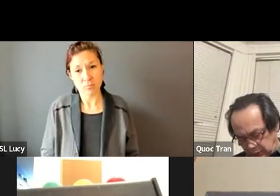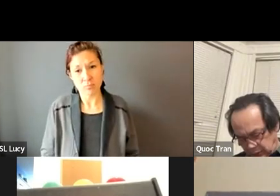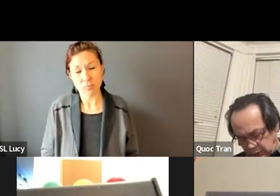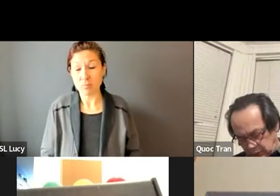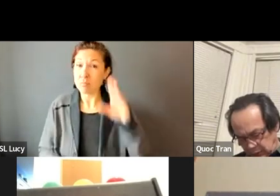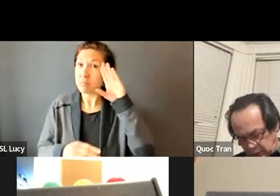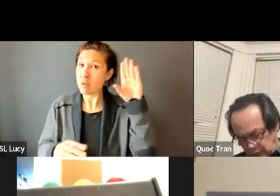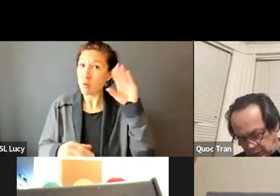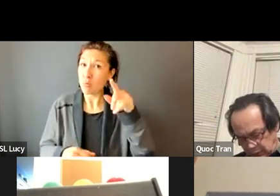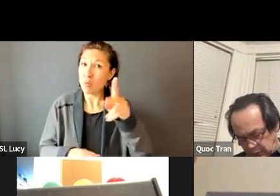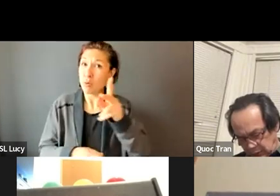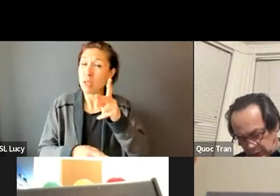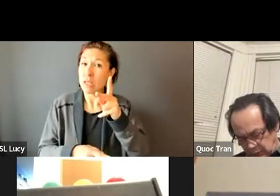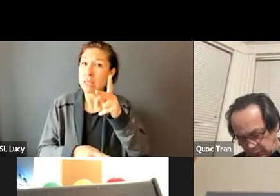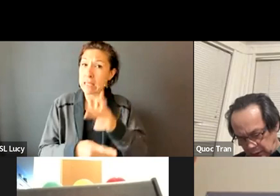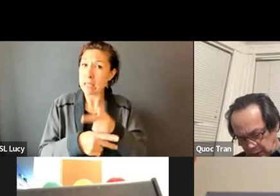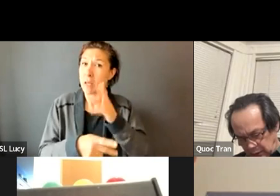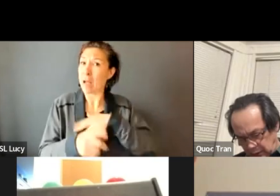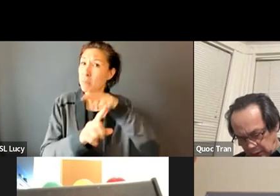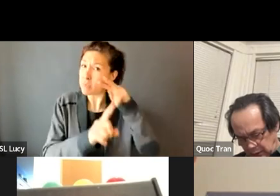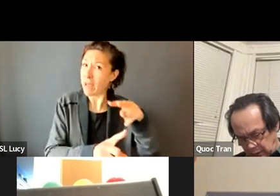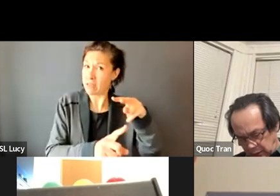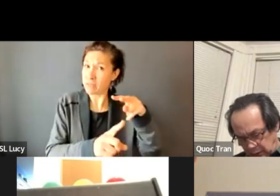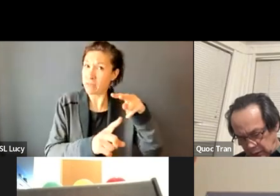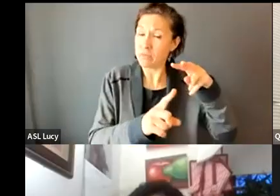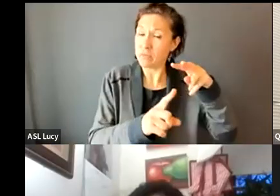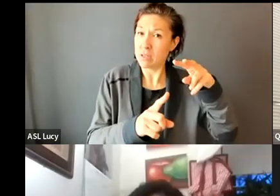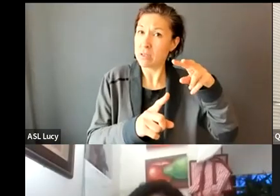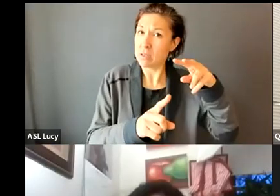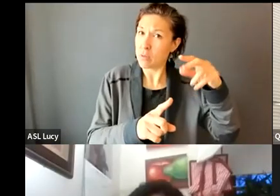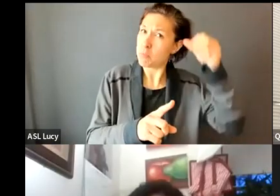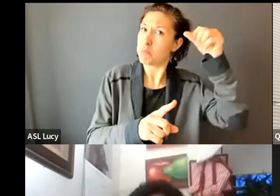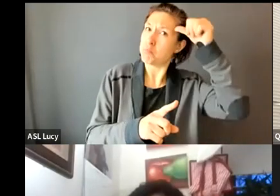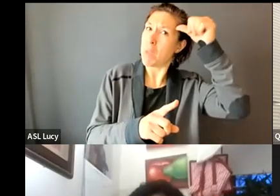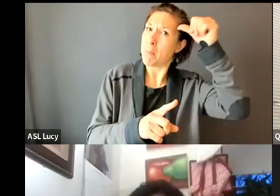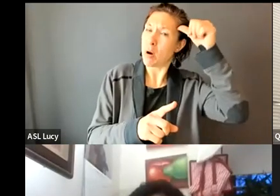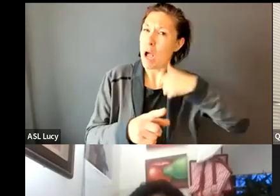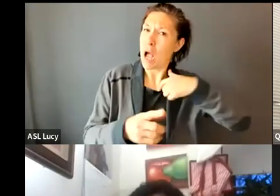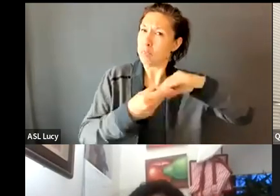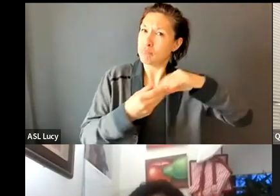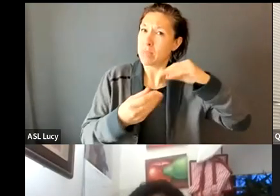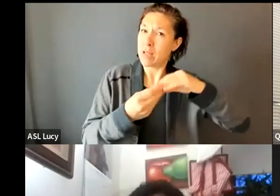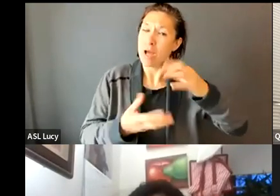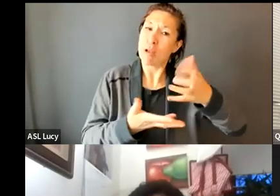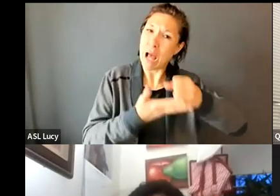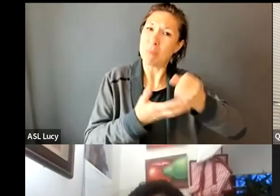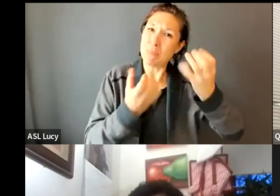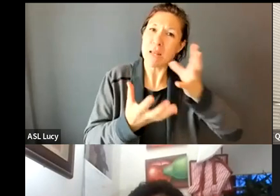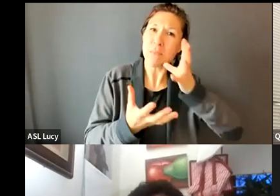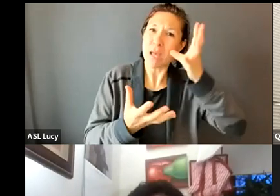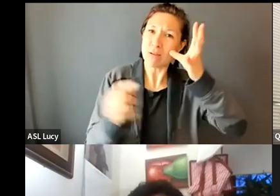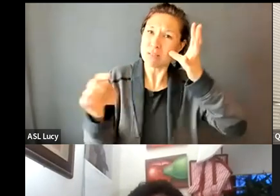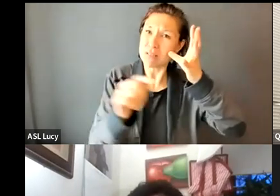I hope you keep my voice on um in mind to help as many parents as possible